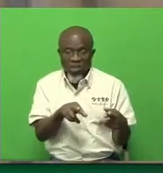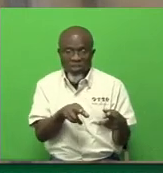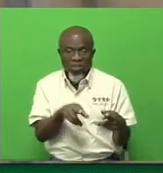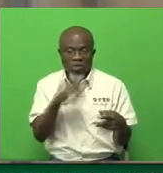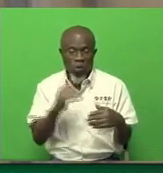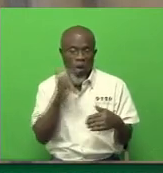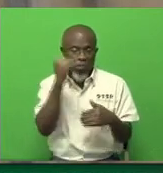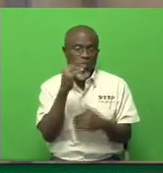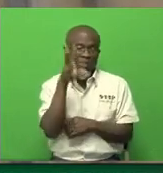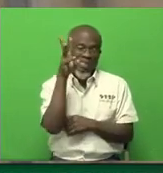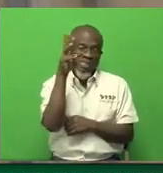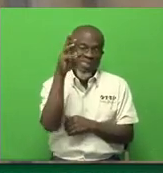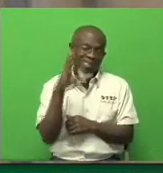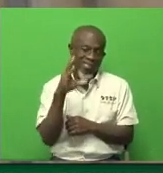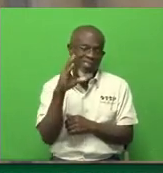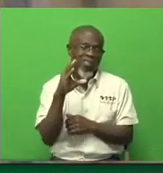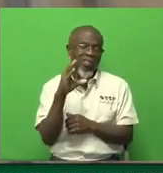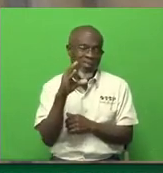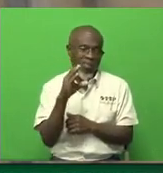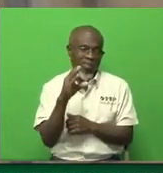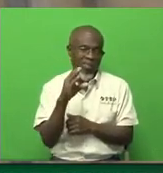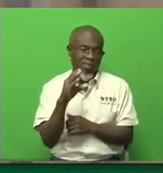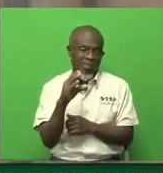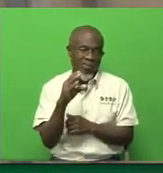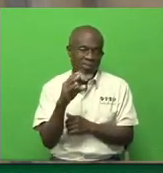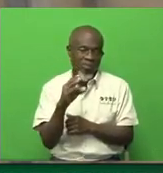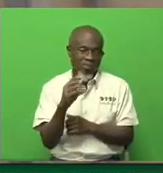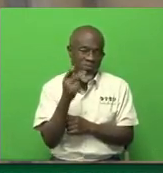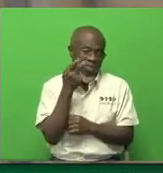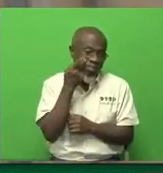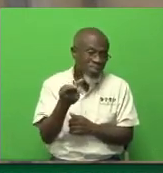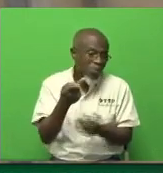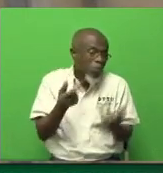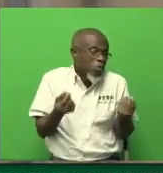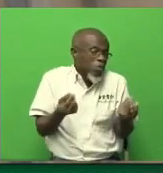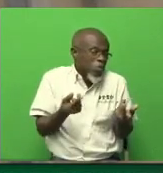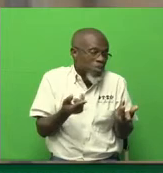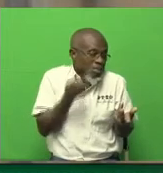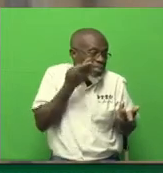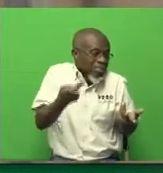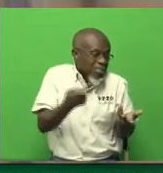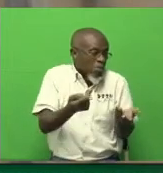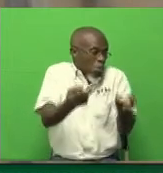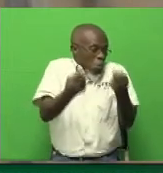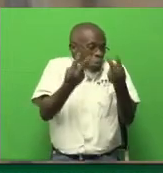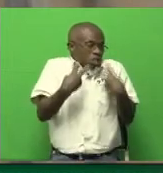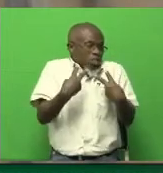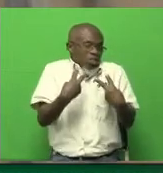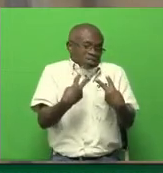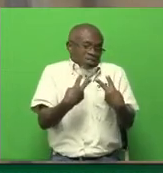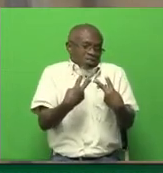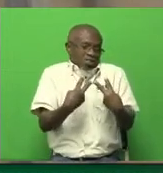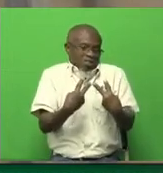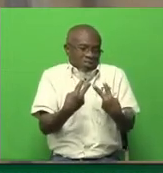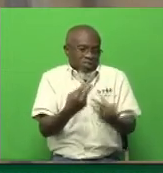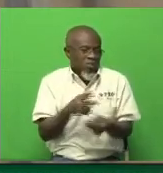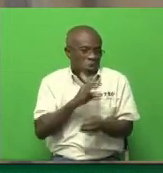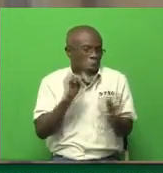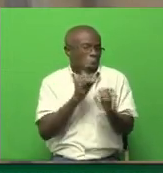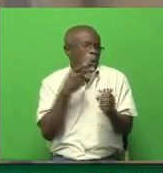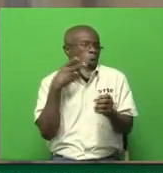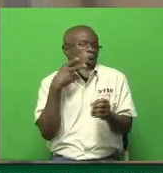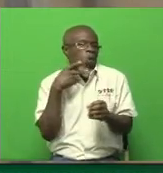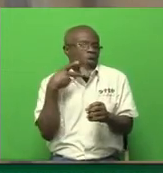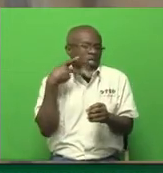600 performance beats so talk Madam speakers for young people fear not the leader of the opposition